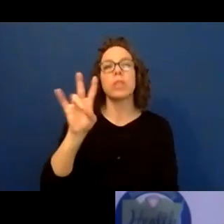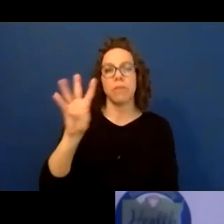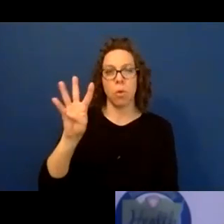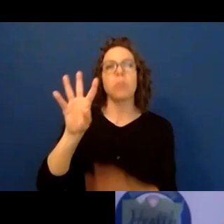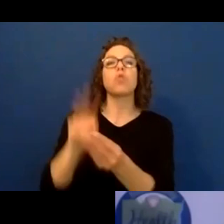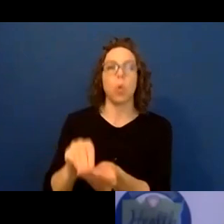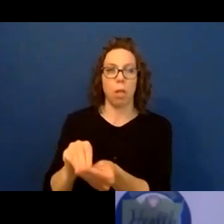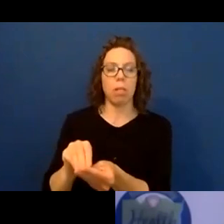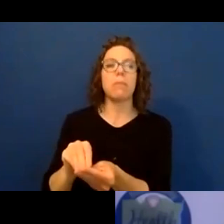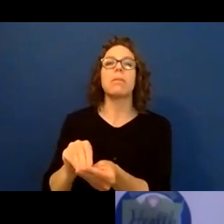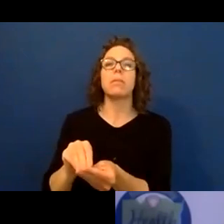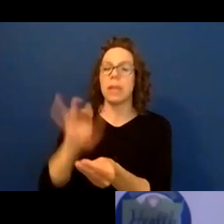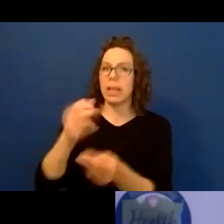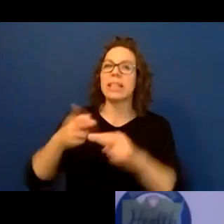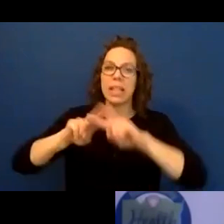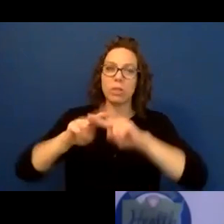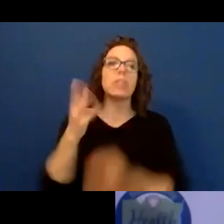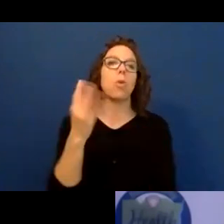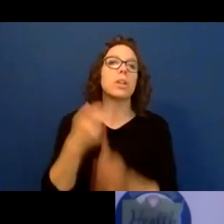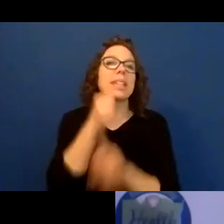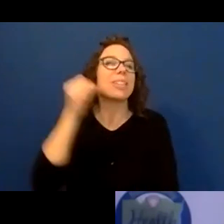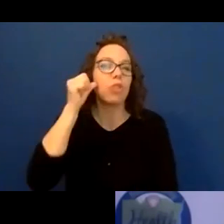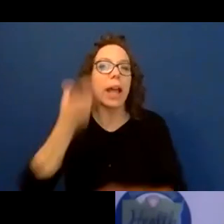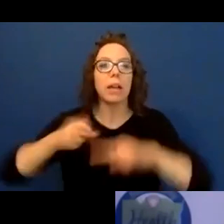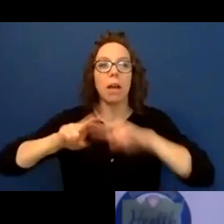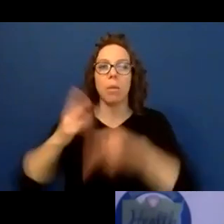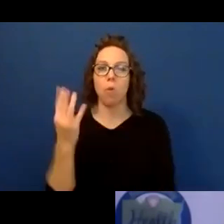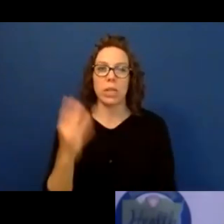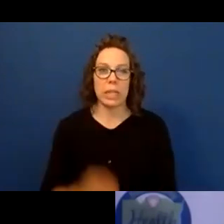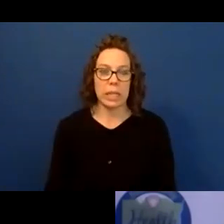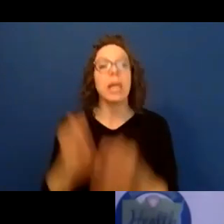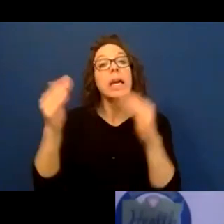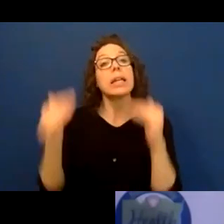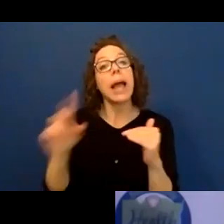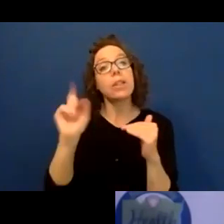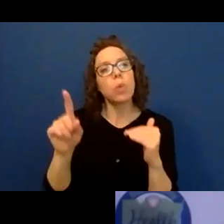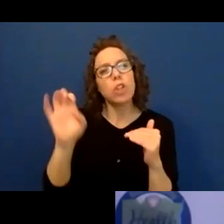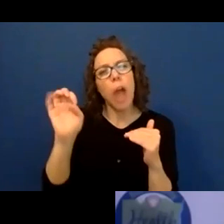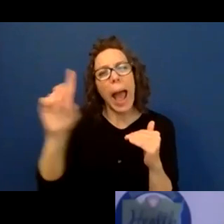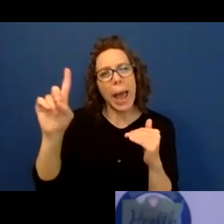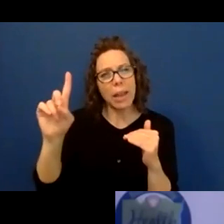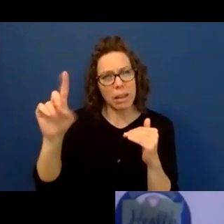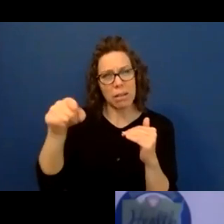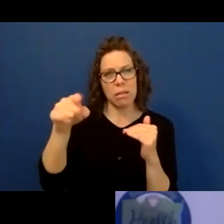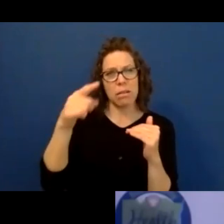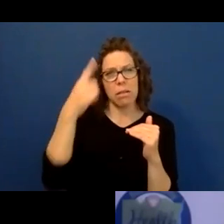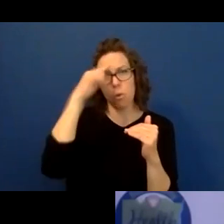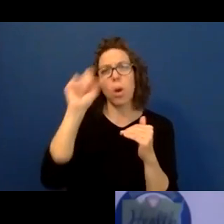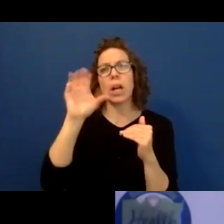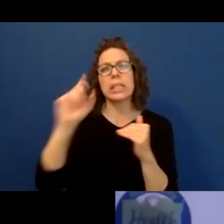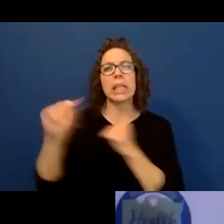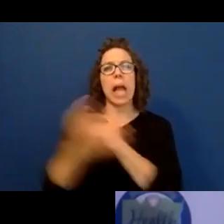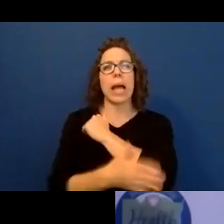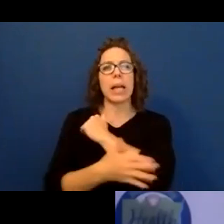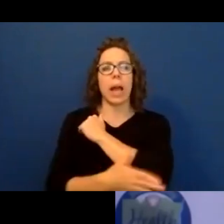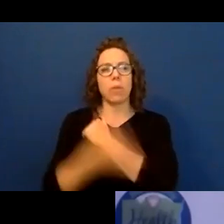County, which is an increase of 14 from yesterday. The next question, Ed, I believe this may be for Scott County, since I believe